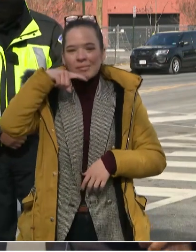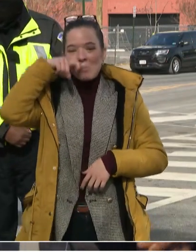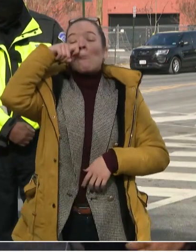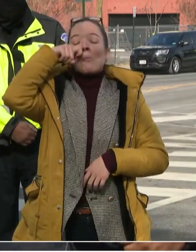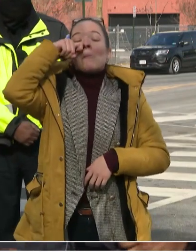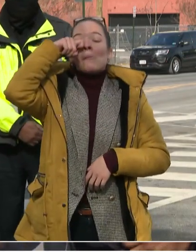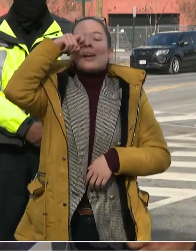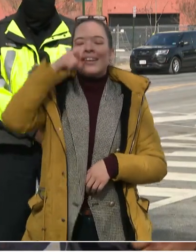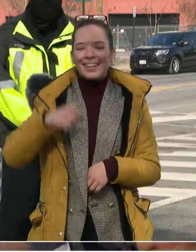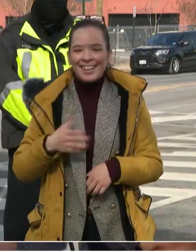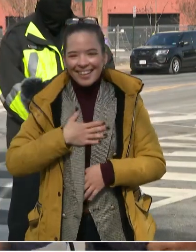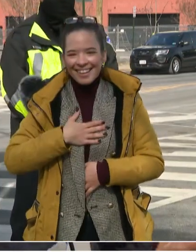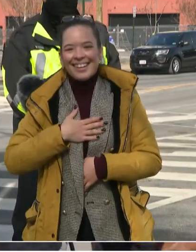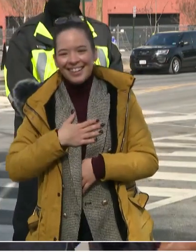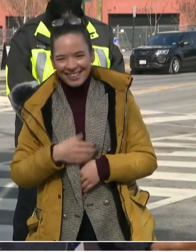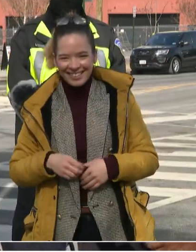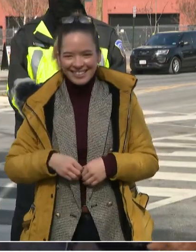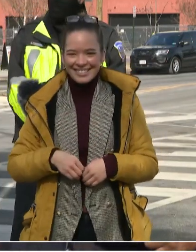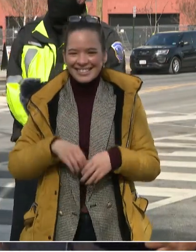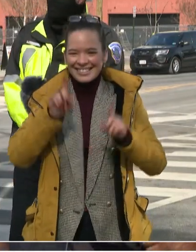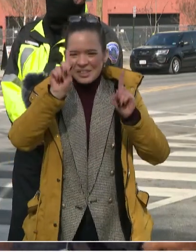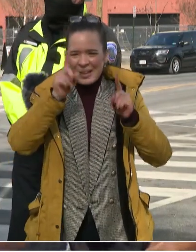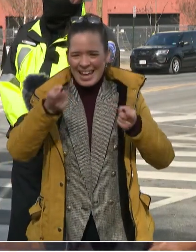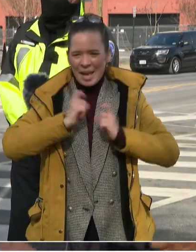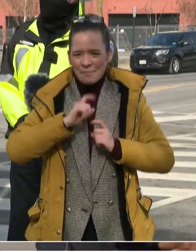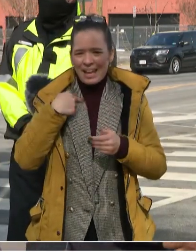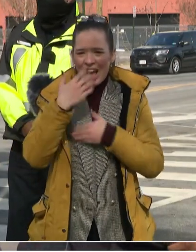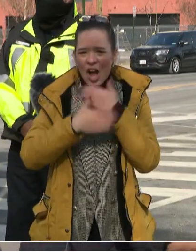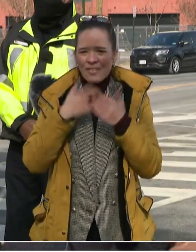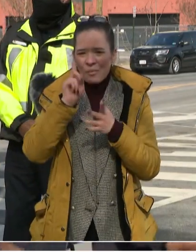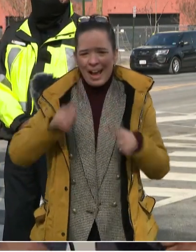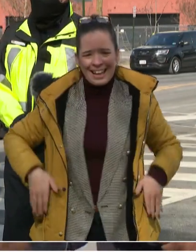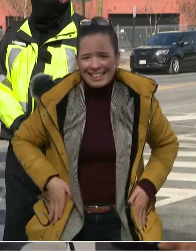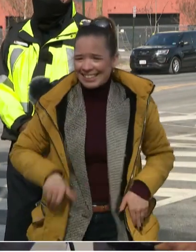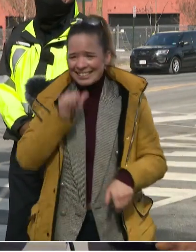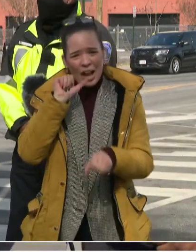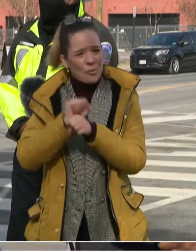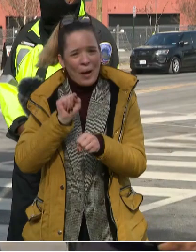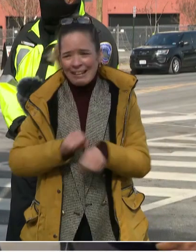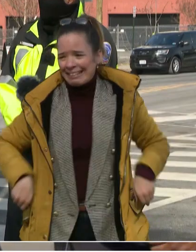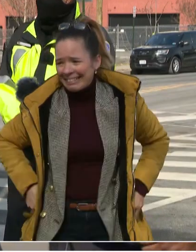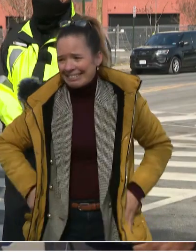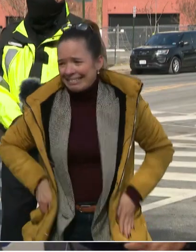Yeah, they gave me some hand warmers, but they didn't seem to be working.